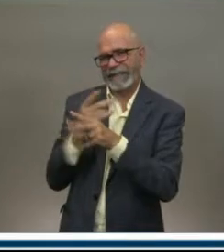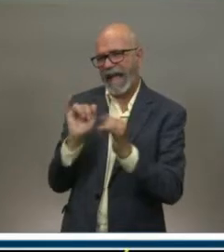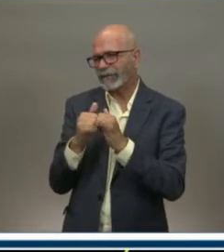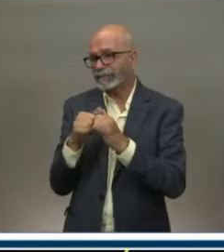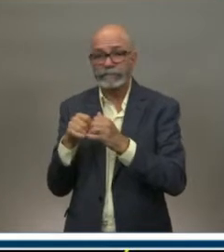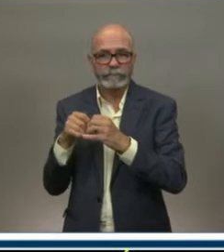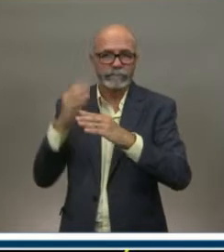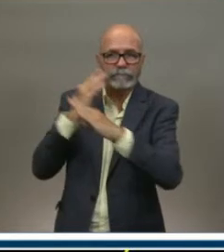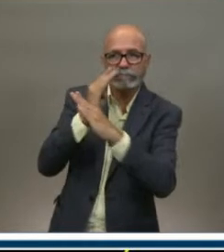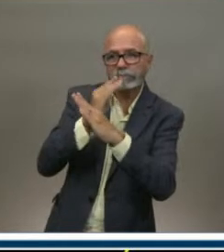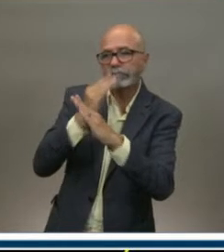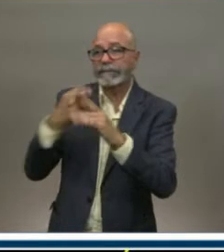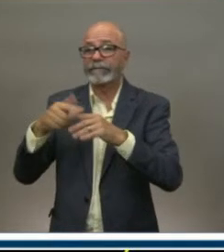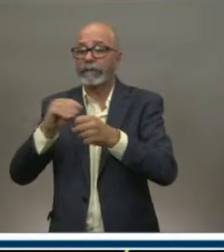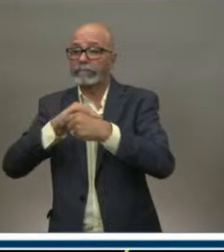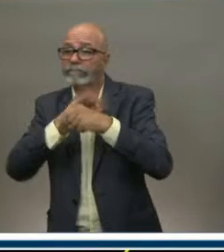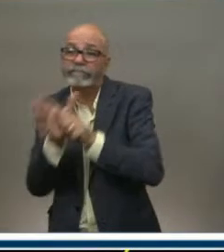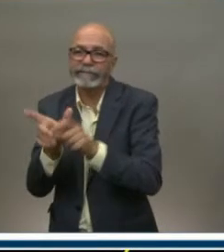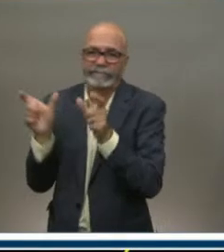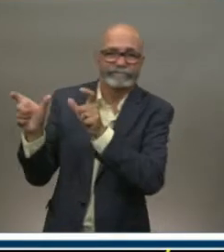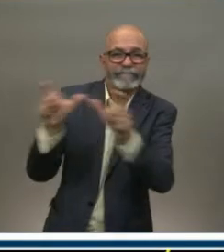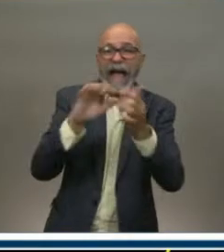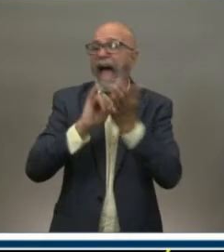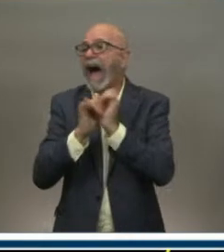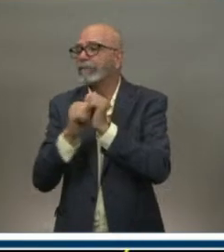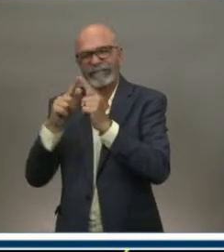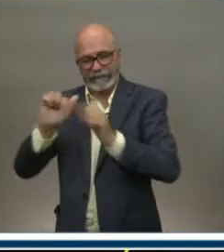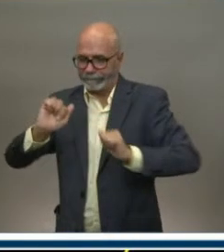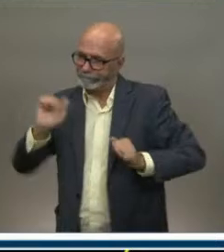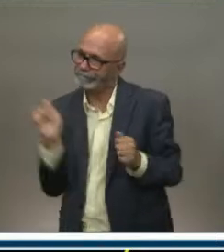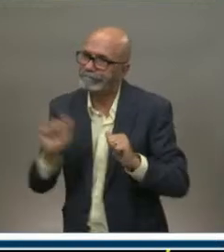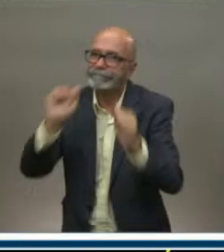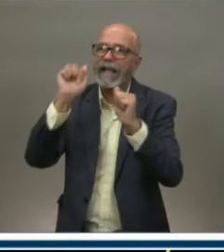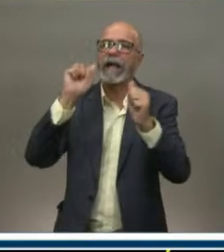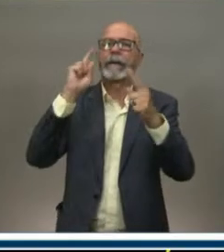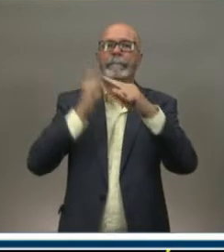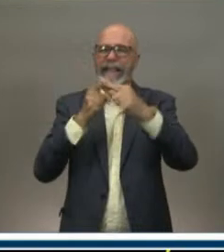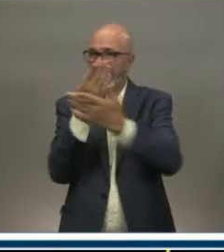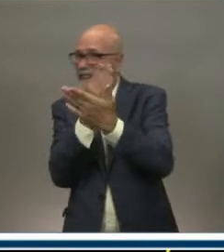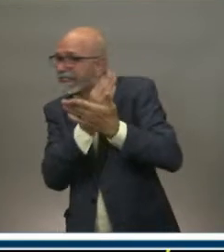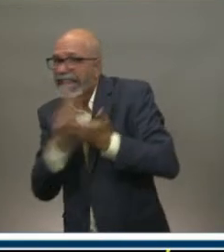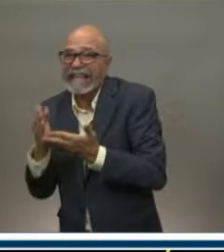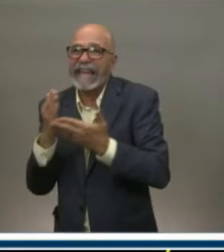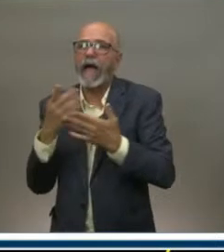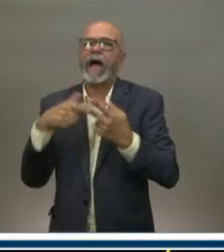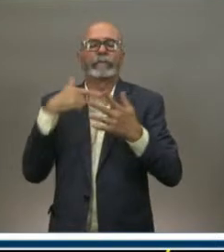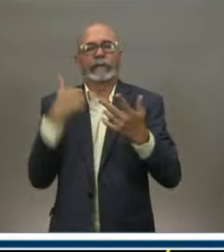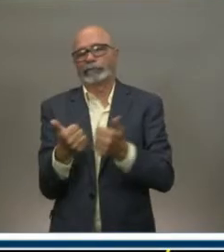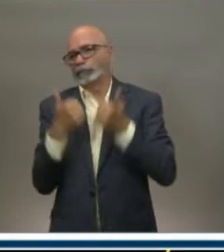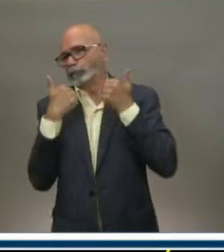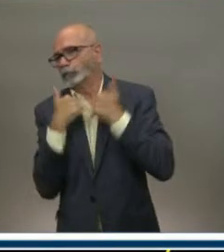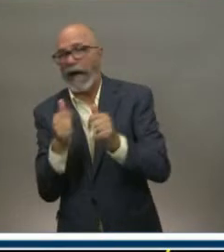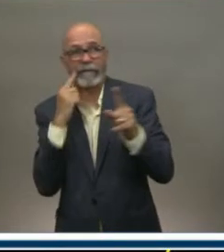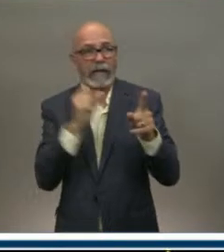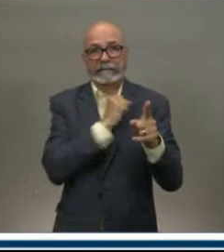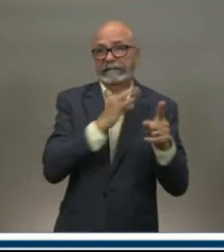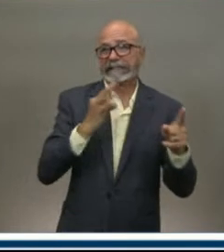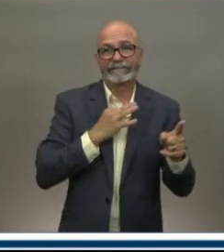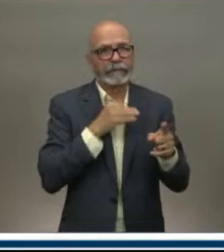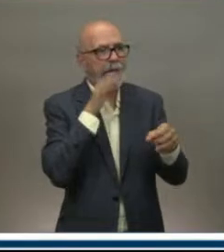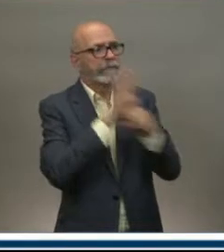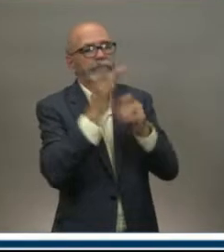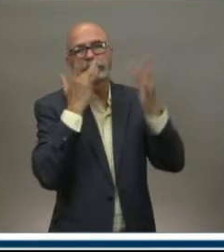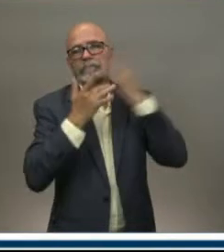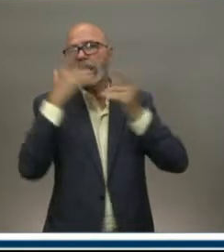enhanced cleaning, coupled with a reduction in staff availability at the